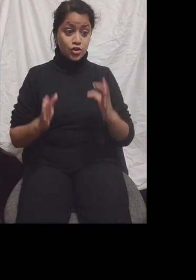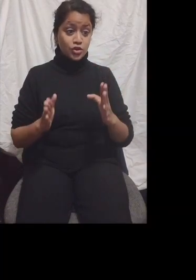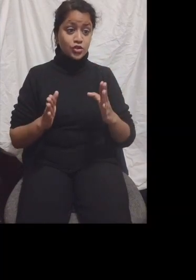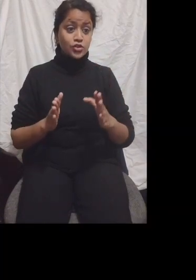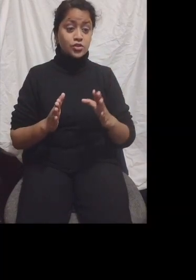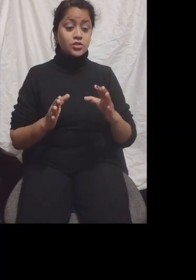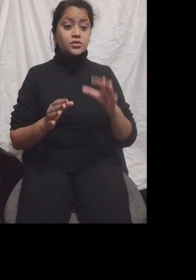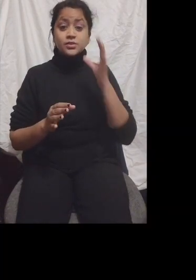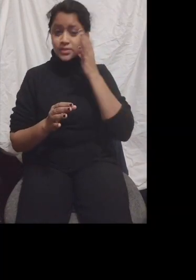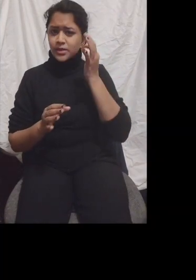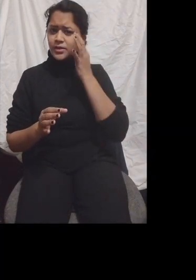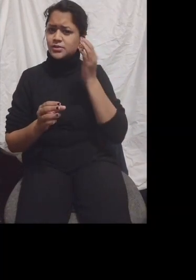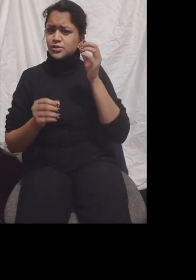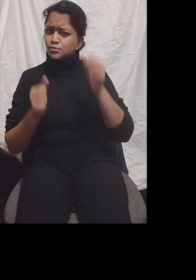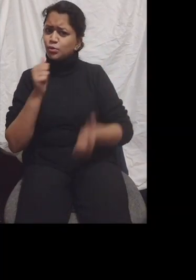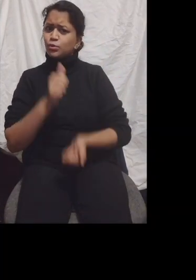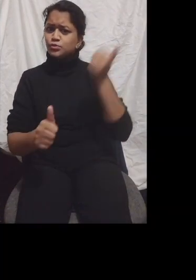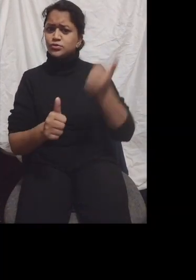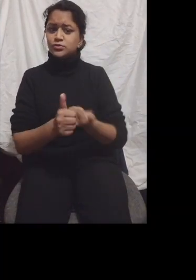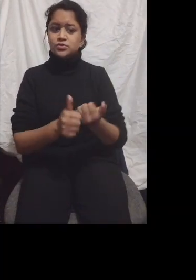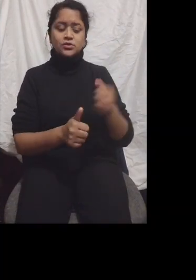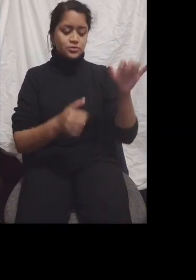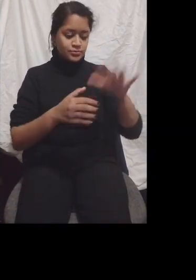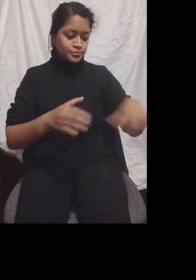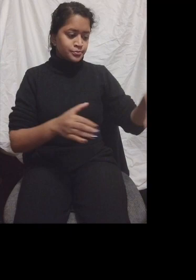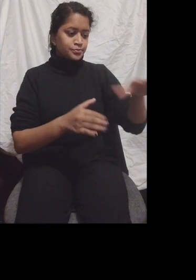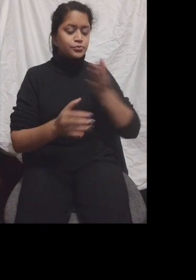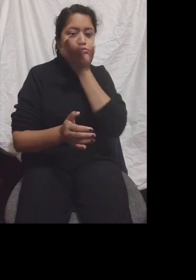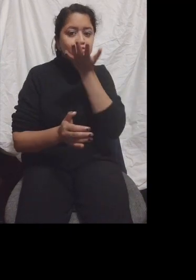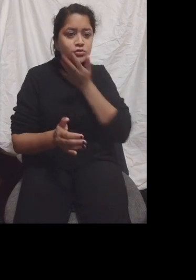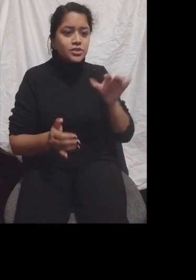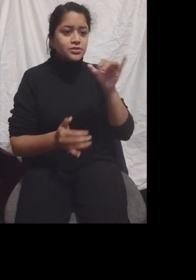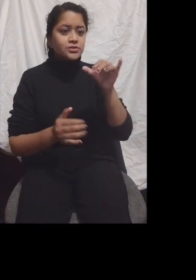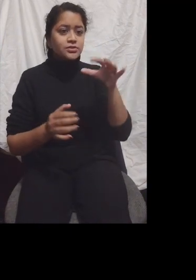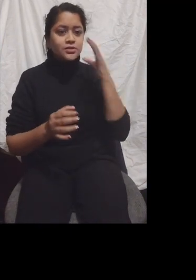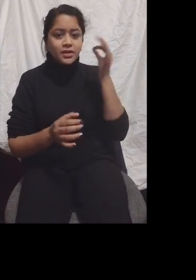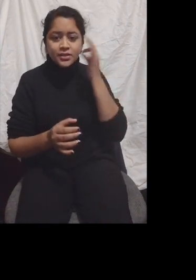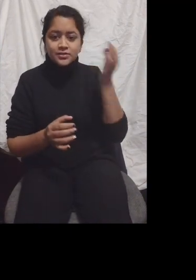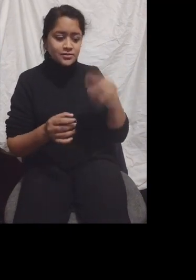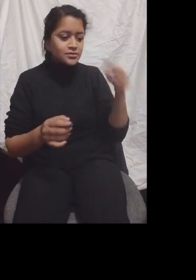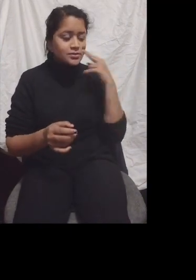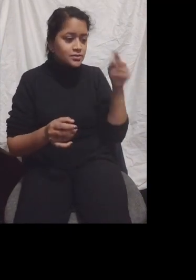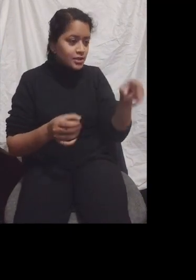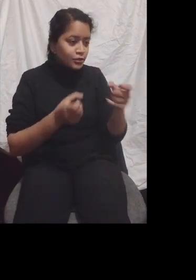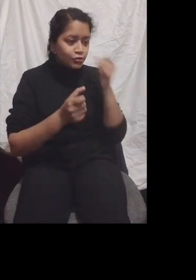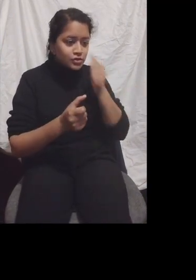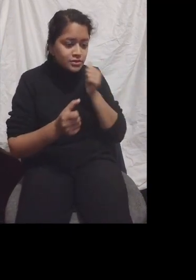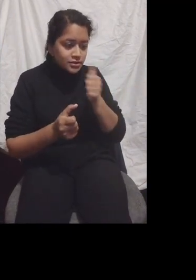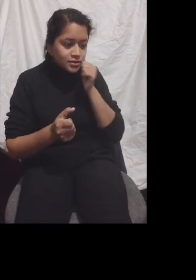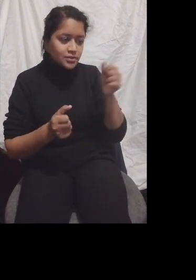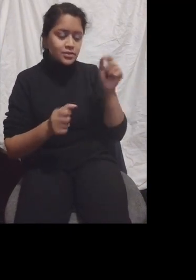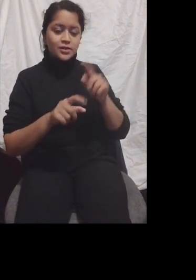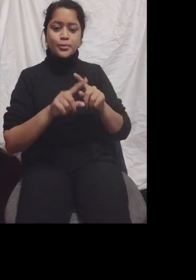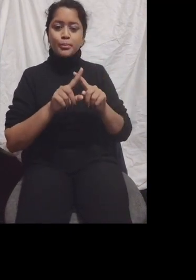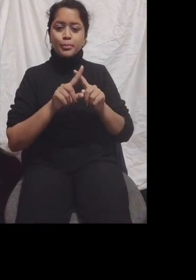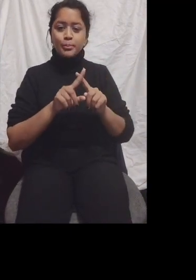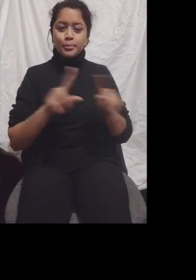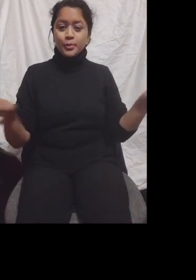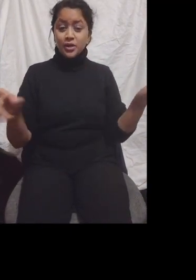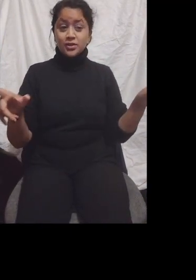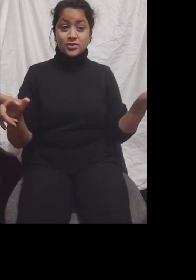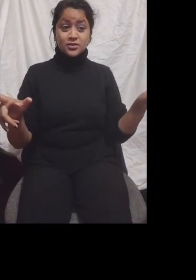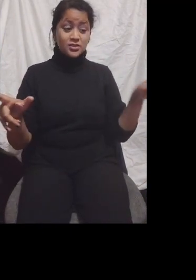here, particularly on the cat side, where they have yard cats, familiar cats, cats that they see every day. But